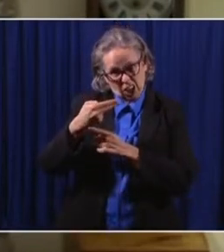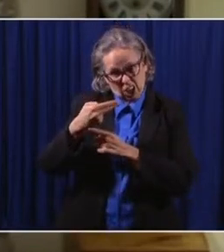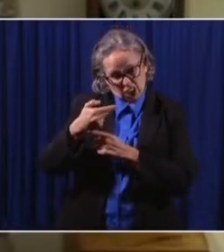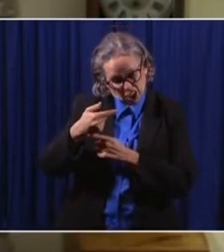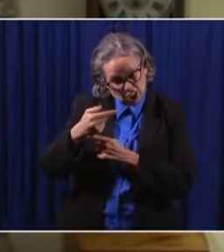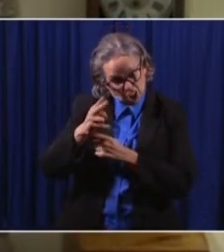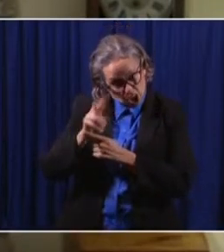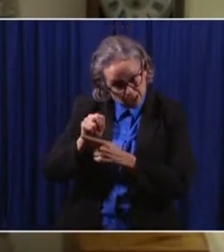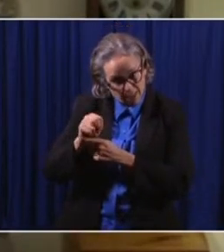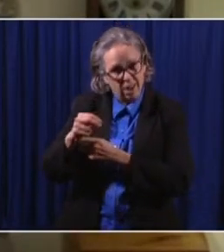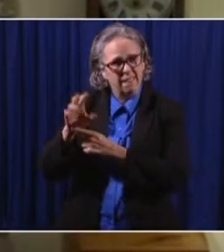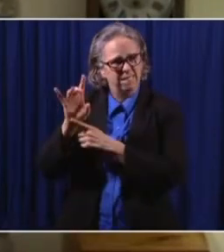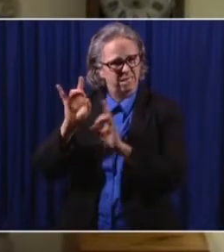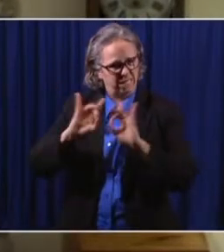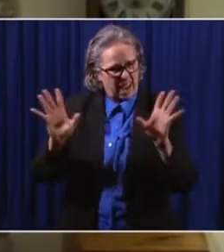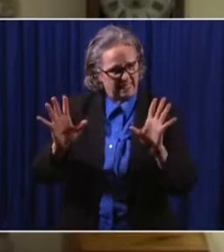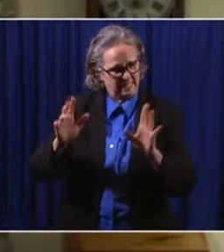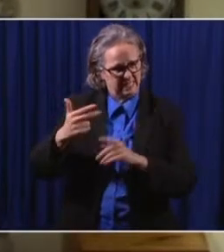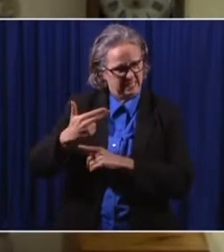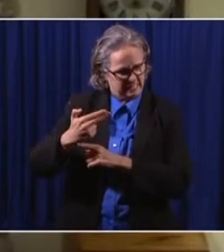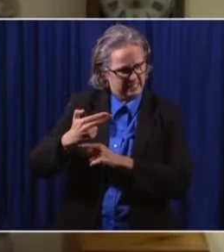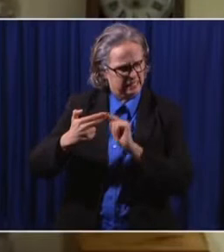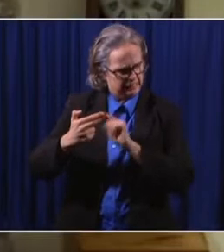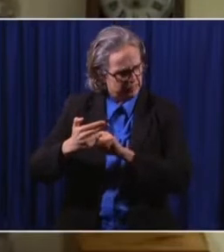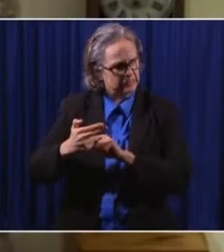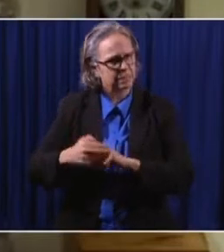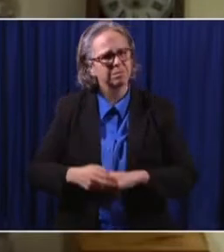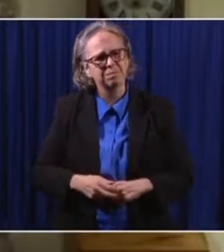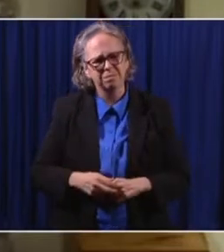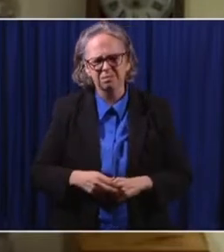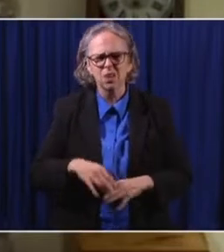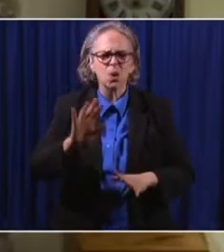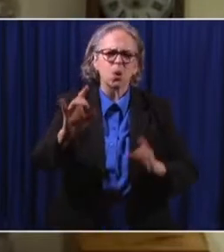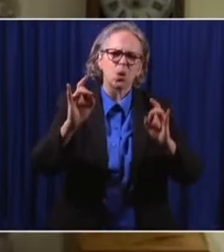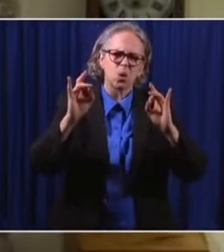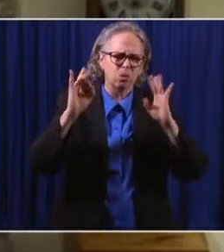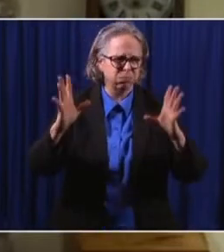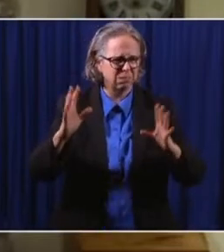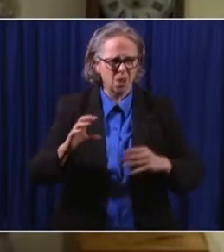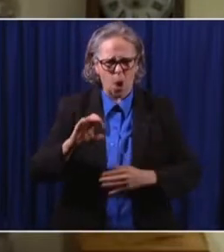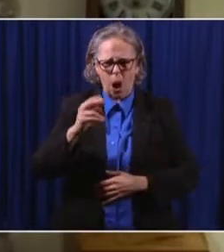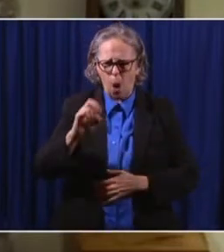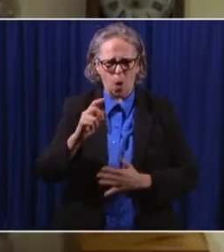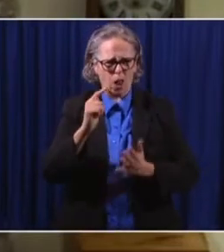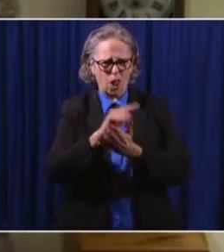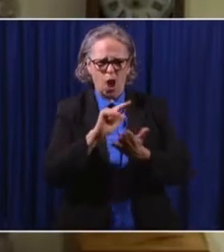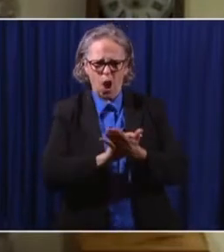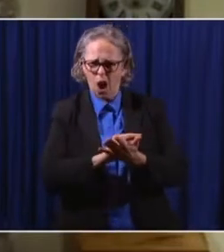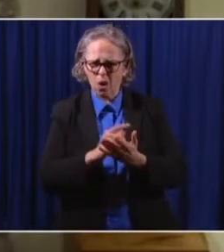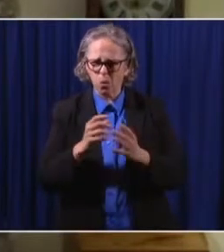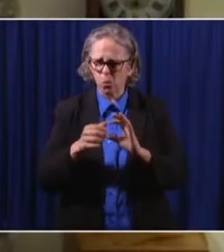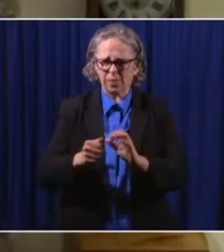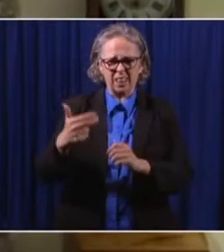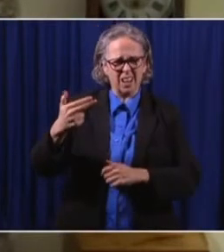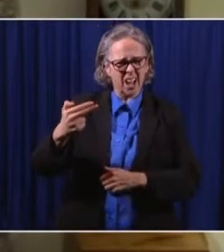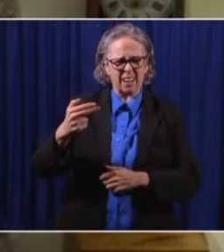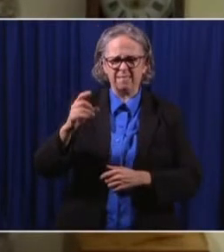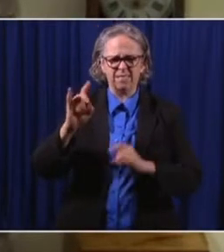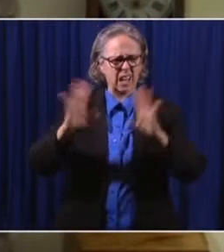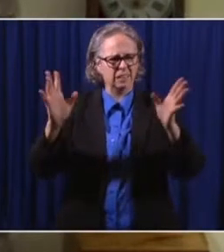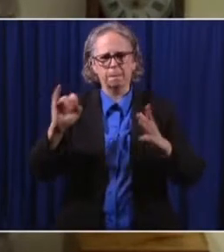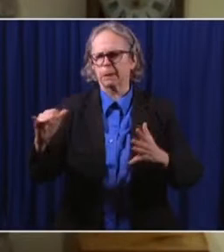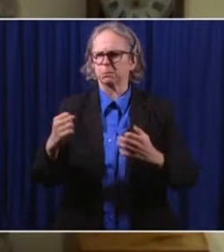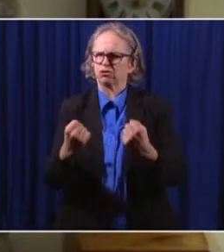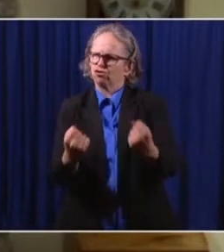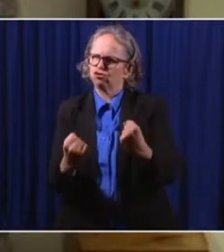that we have to strengthen Ohio's laws in this area, particularly in regard to people who are using guns, who have